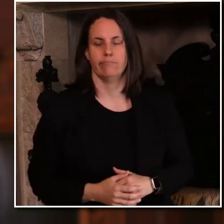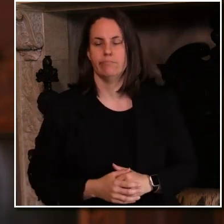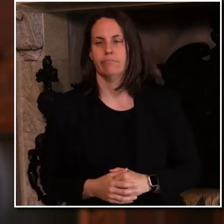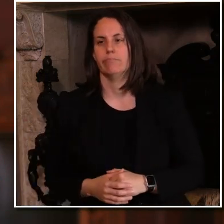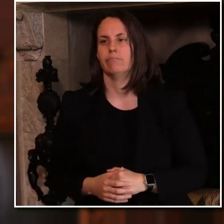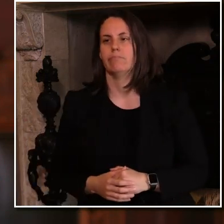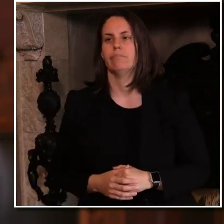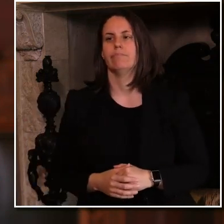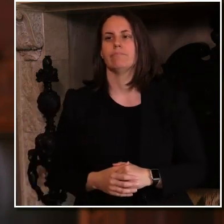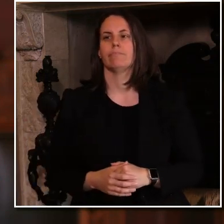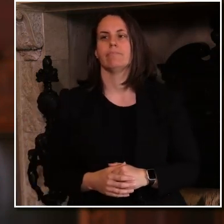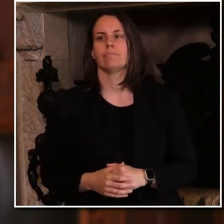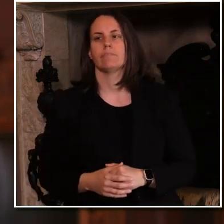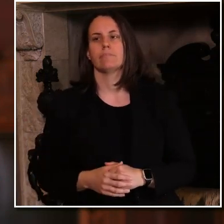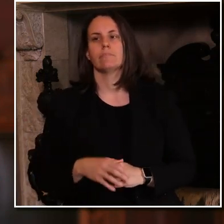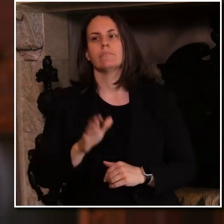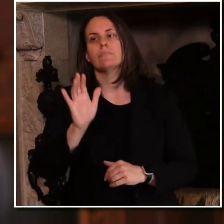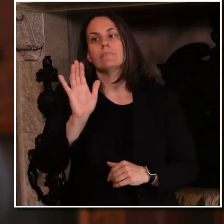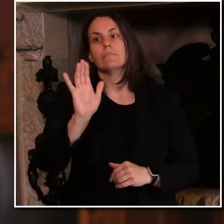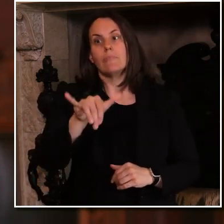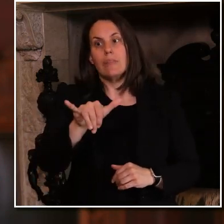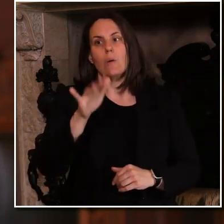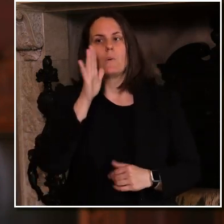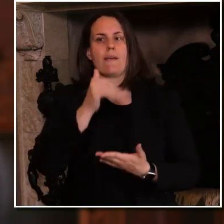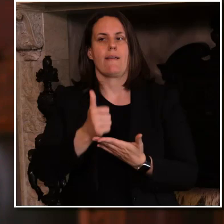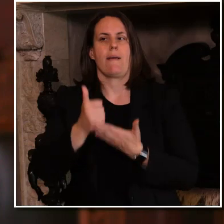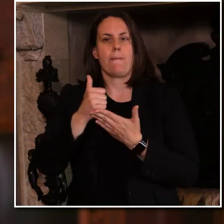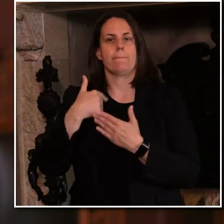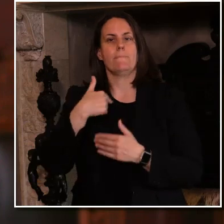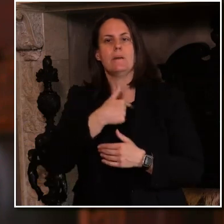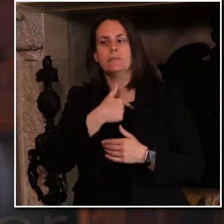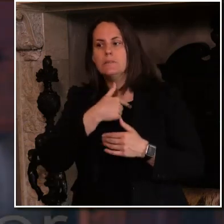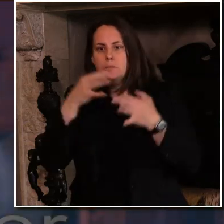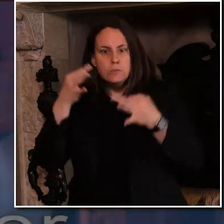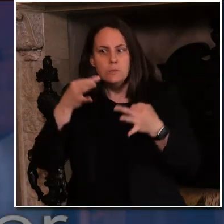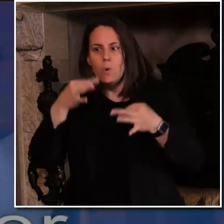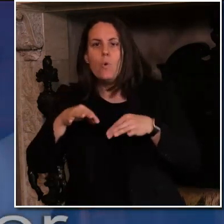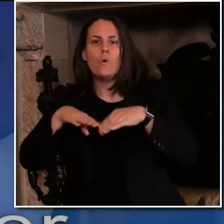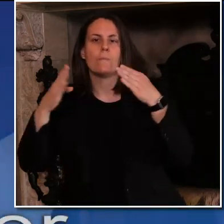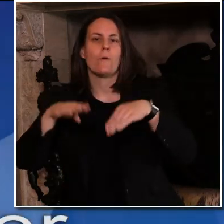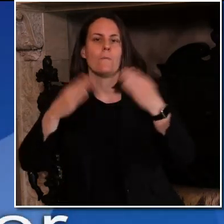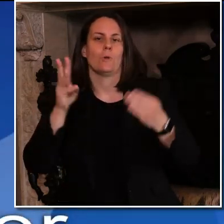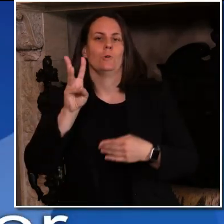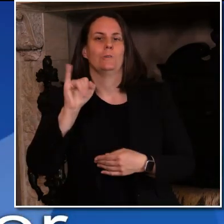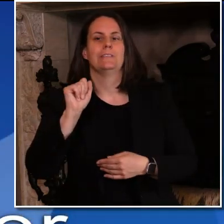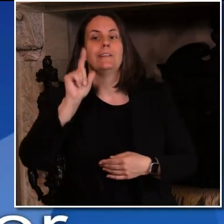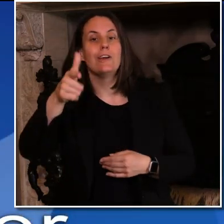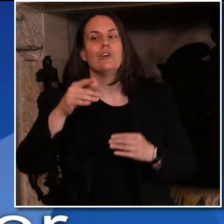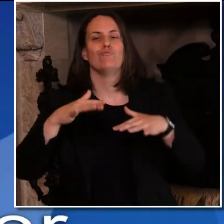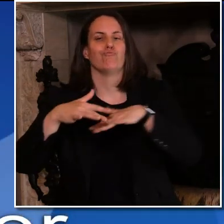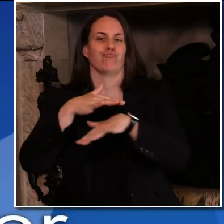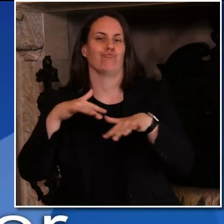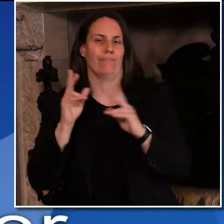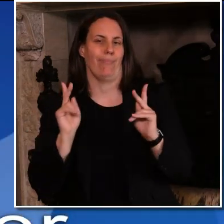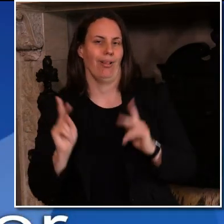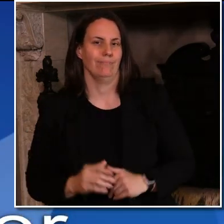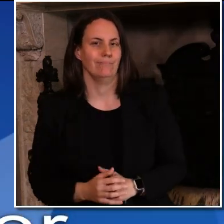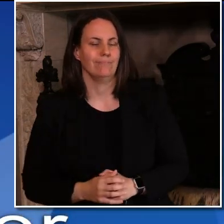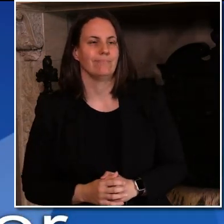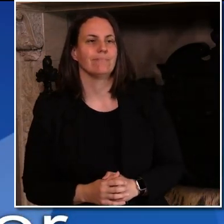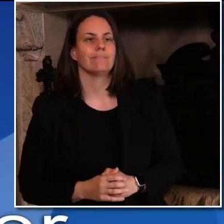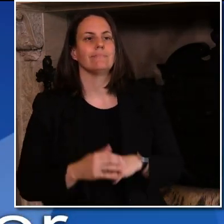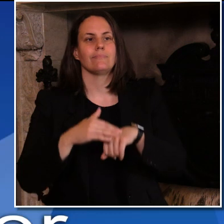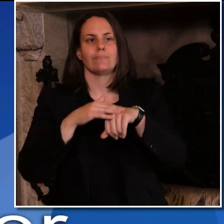among people as we continue to turn the dial. Thank you, Ben. Now to Jessica Van Egren from Up North